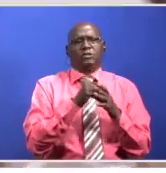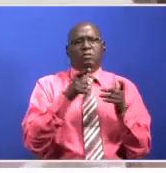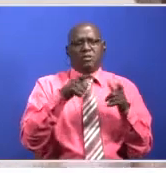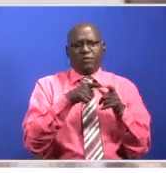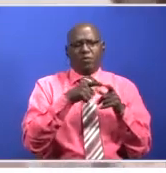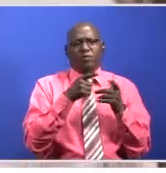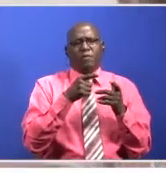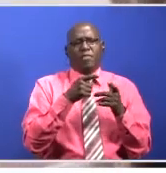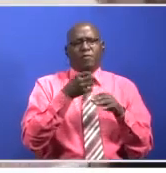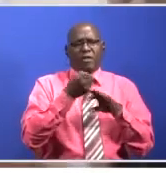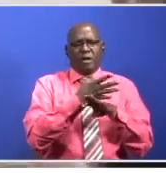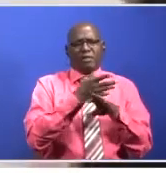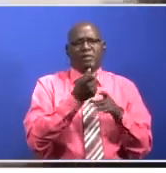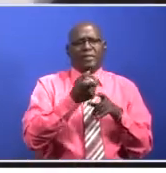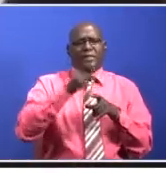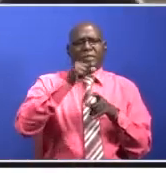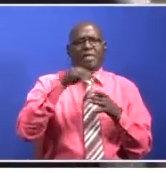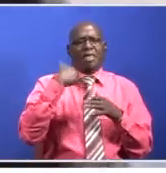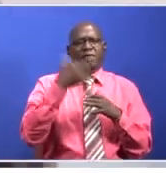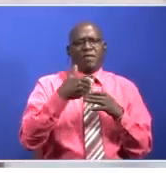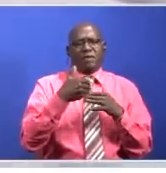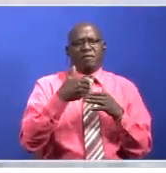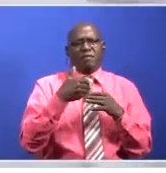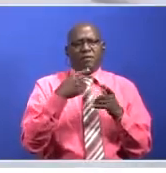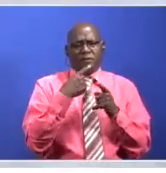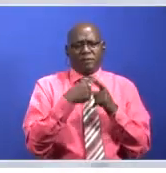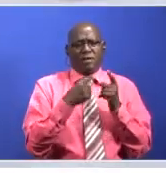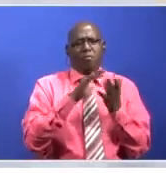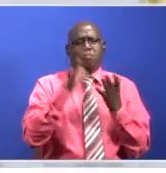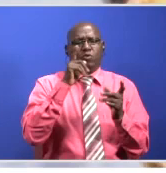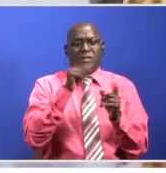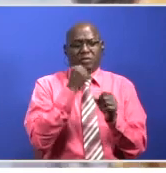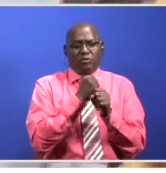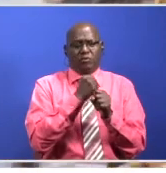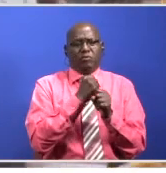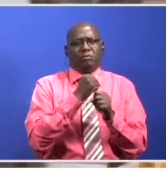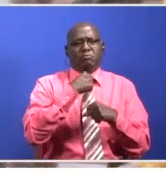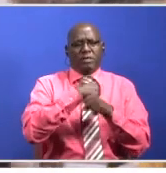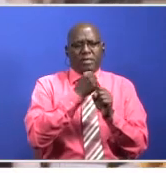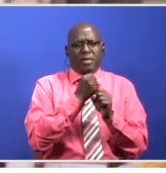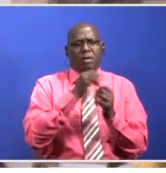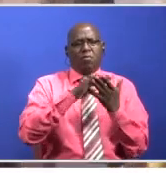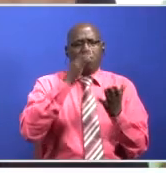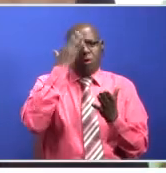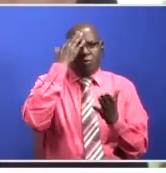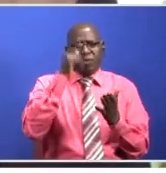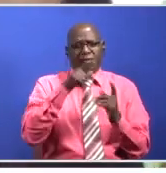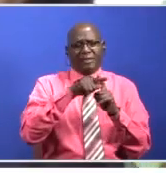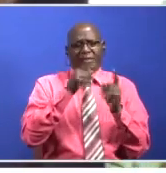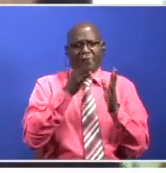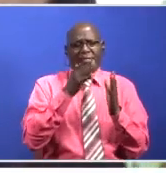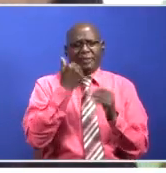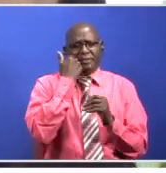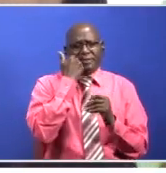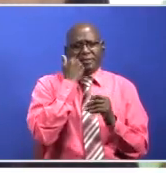increase every year, and there's still a lot more that needs to be done to create more awareness of this killer disease. Kitu ya kwanza